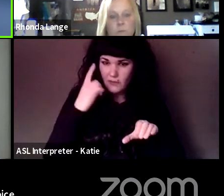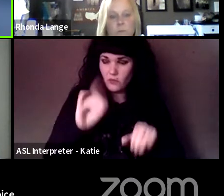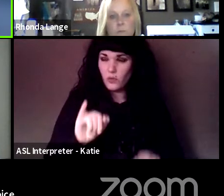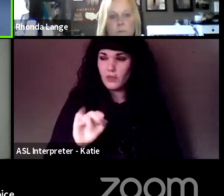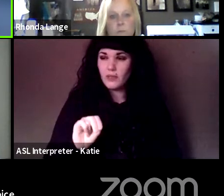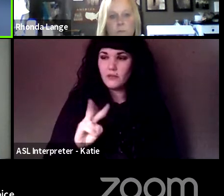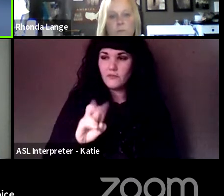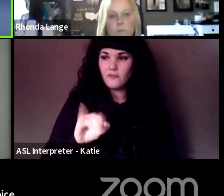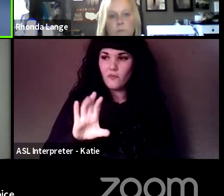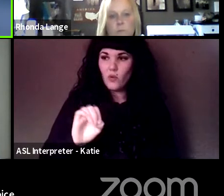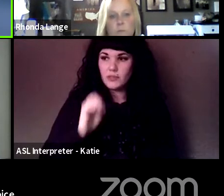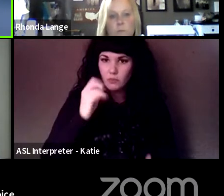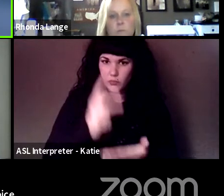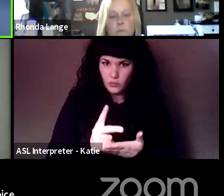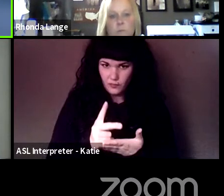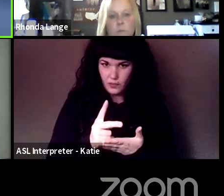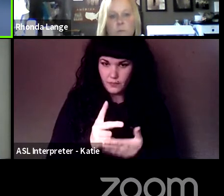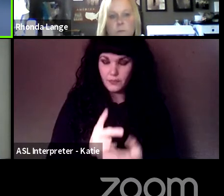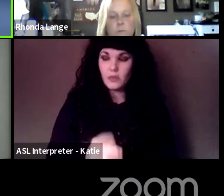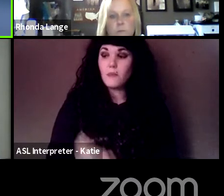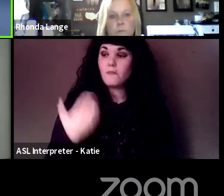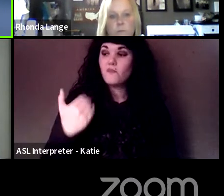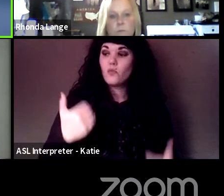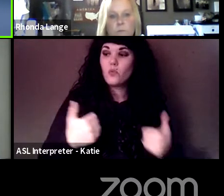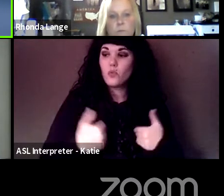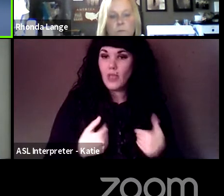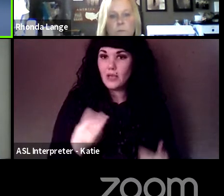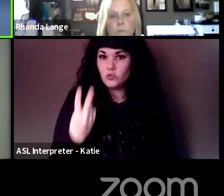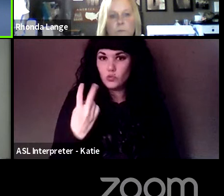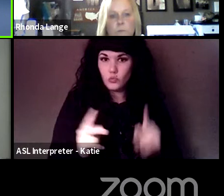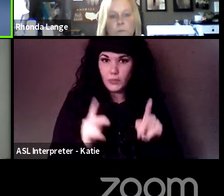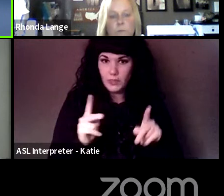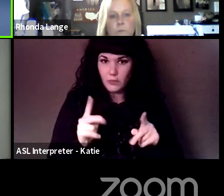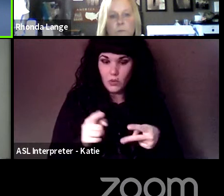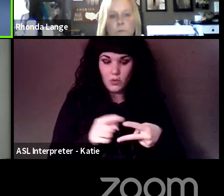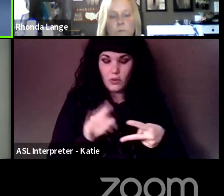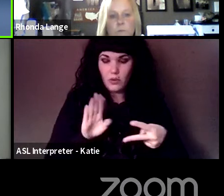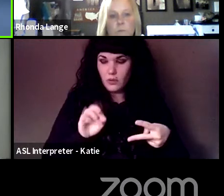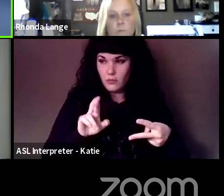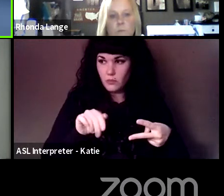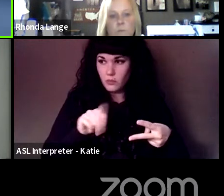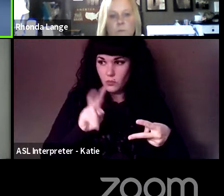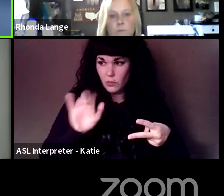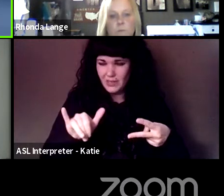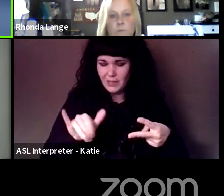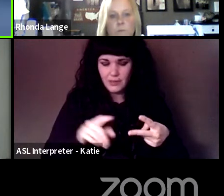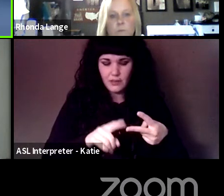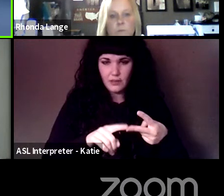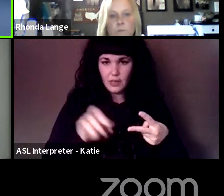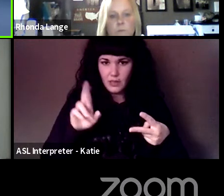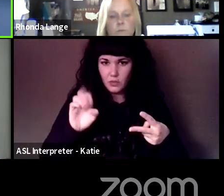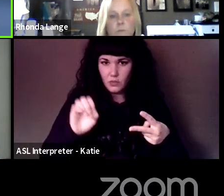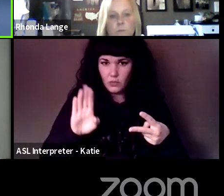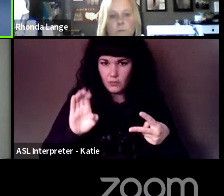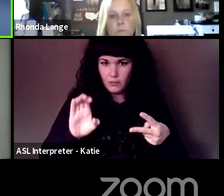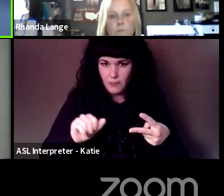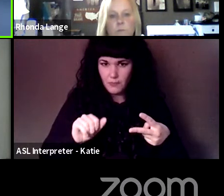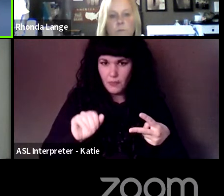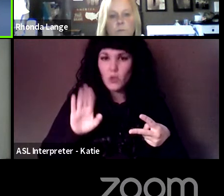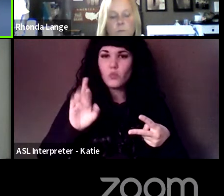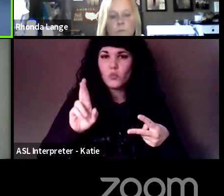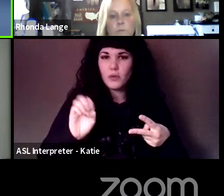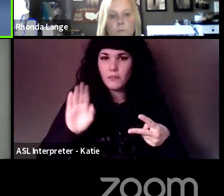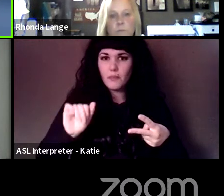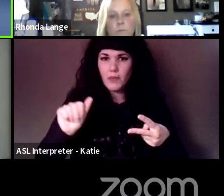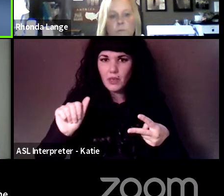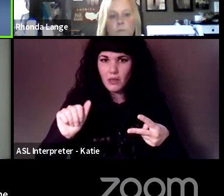were Brittany and Rebecca. I'd have to go back and look at the responsibility matrix. I